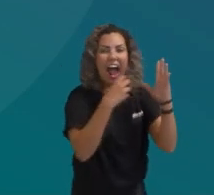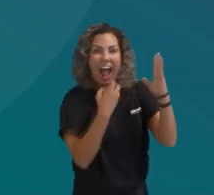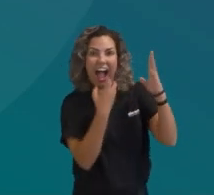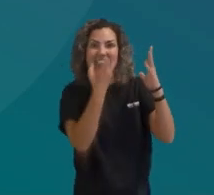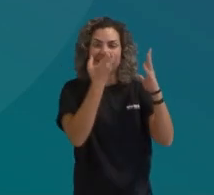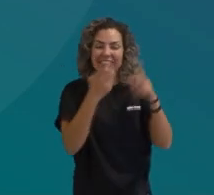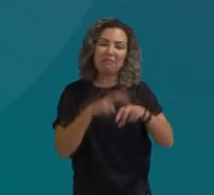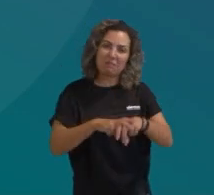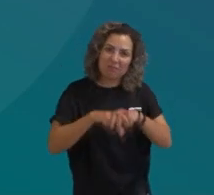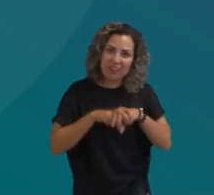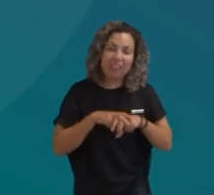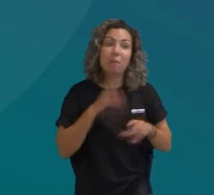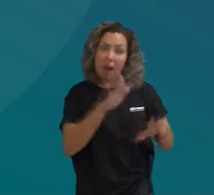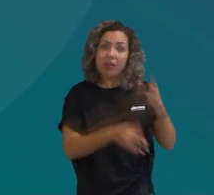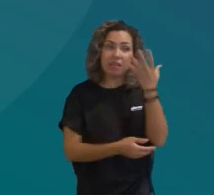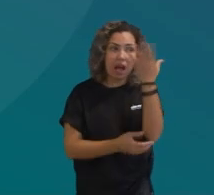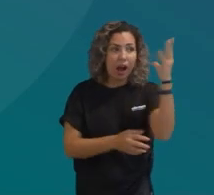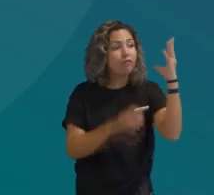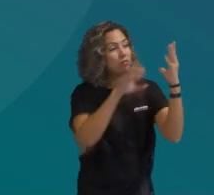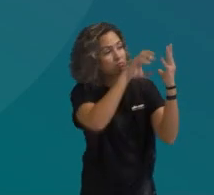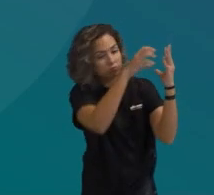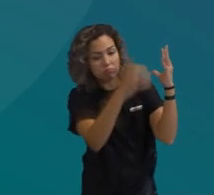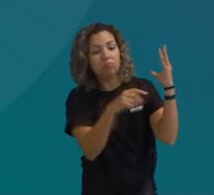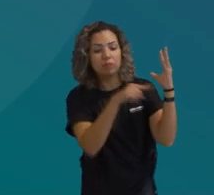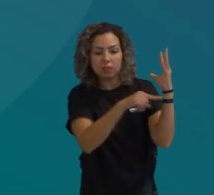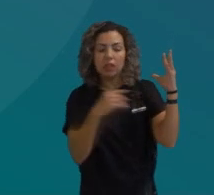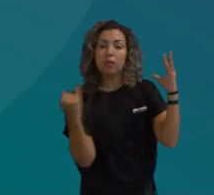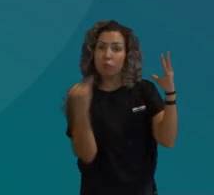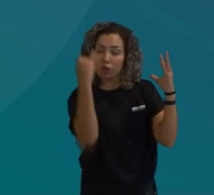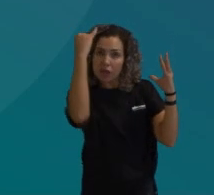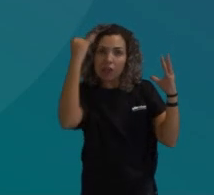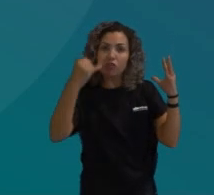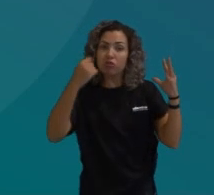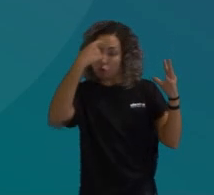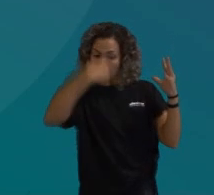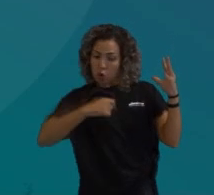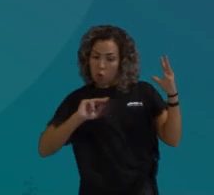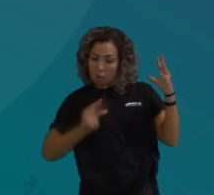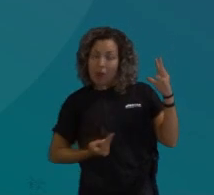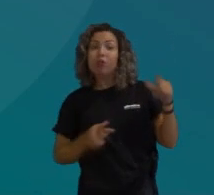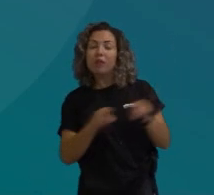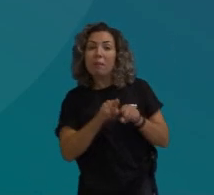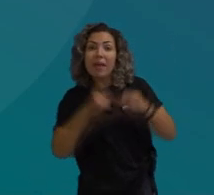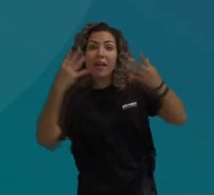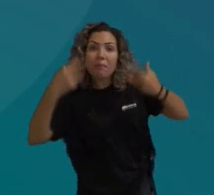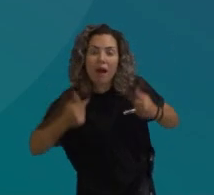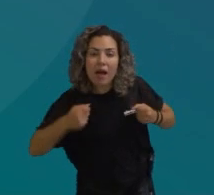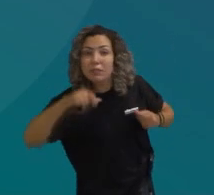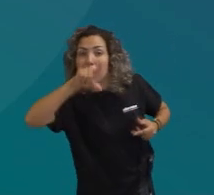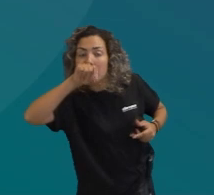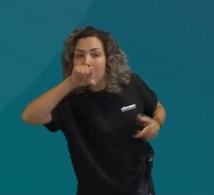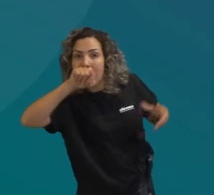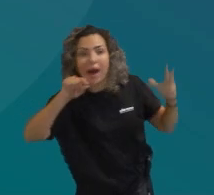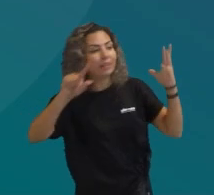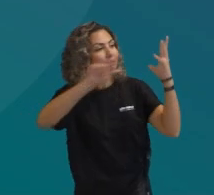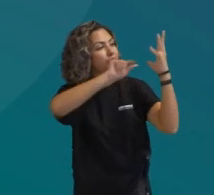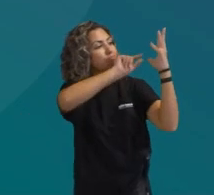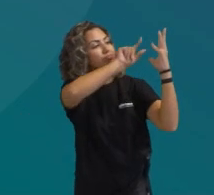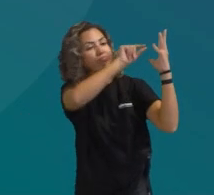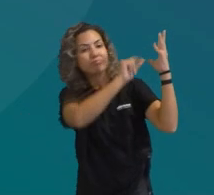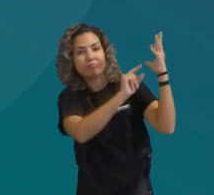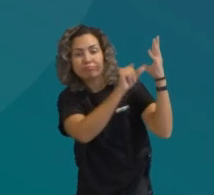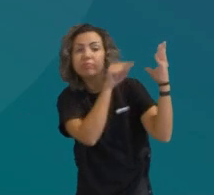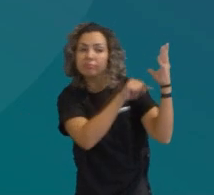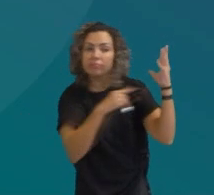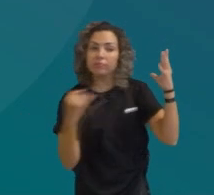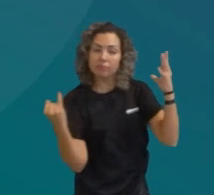population, but also for animals, for birds, for example. These fruit trees, they are native fruit trees. They will help